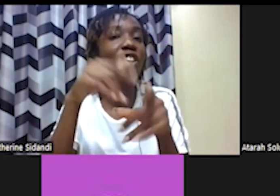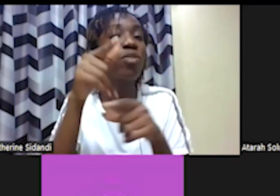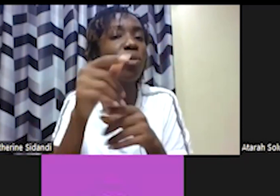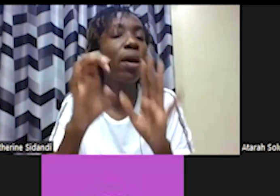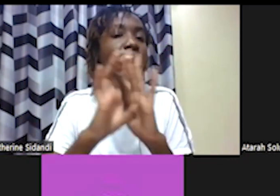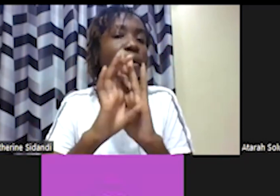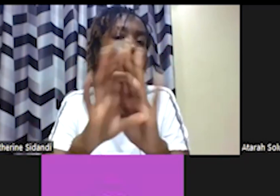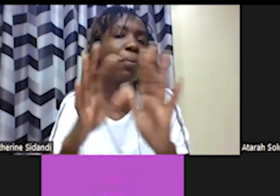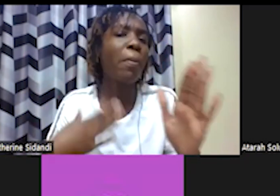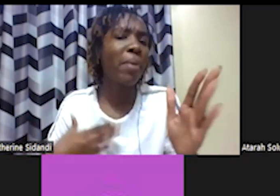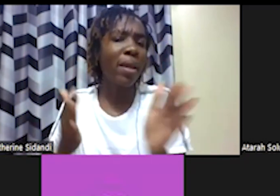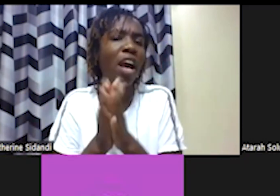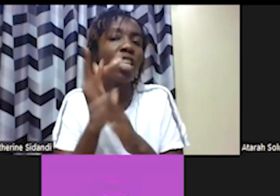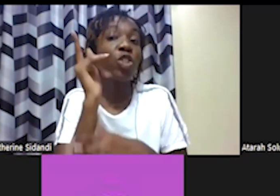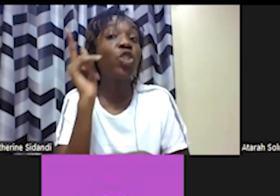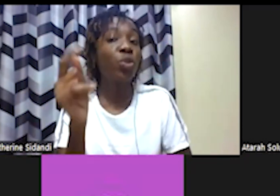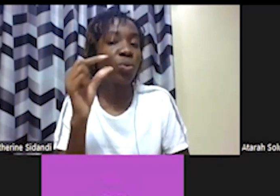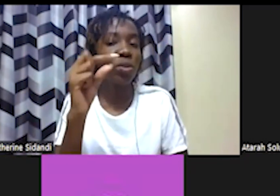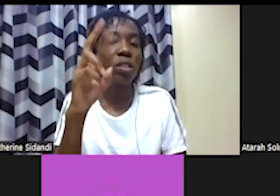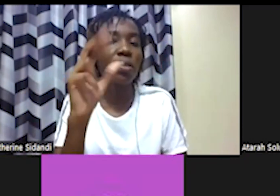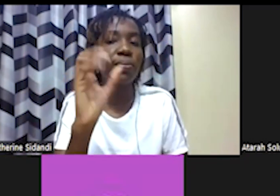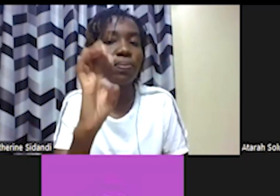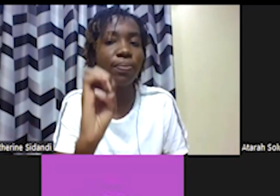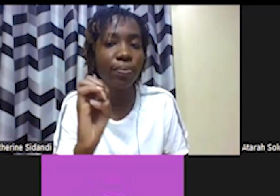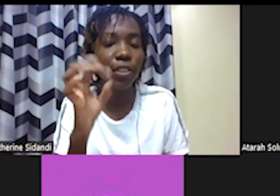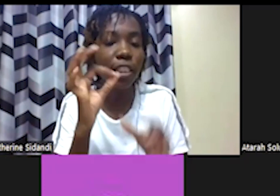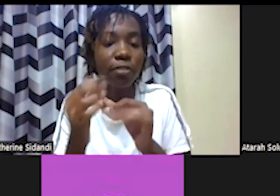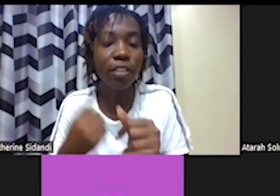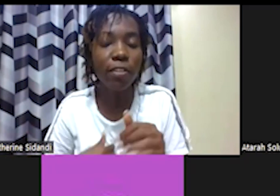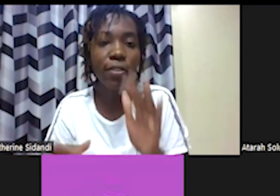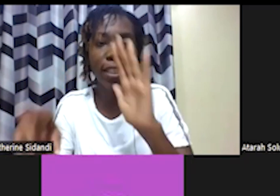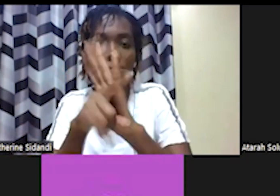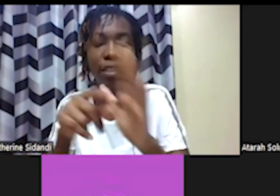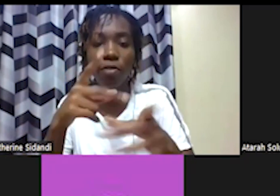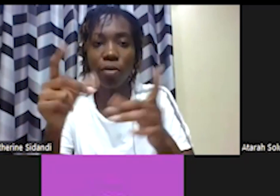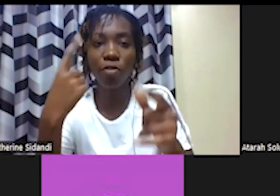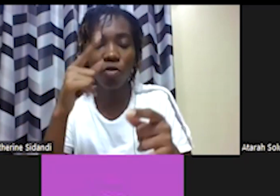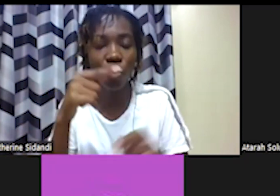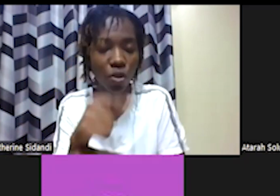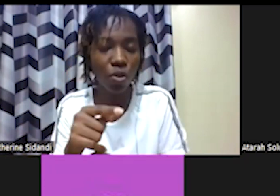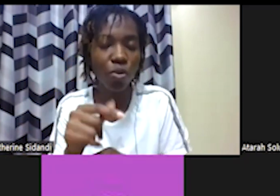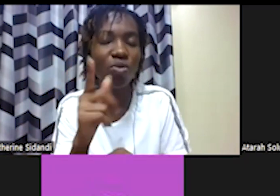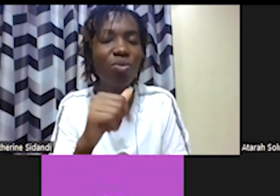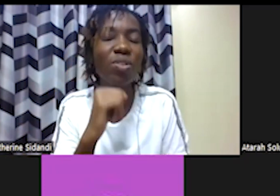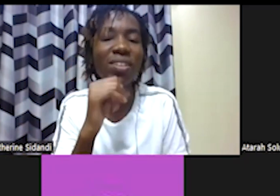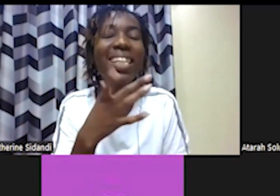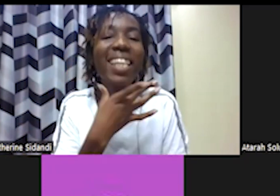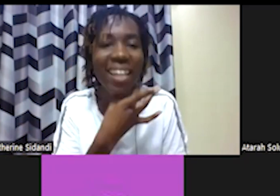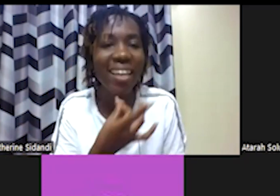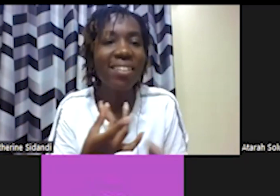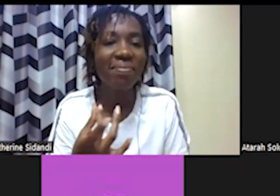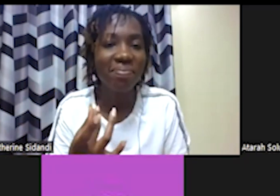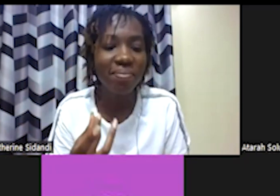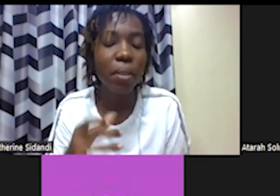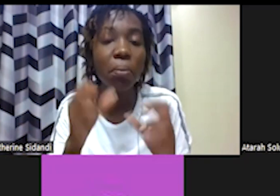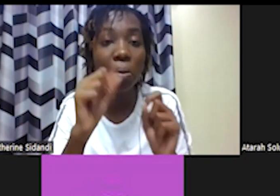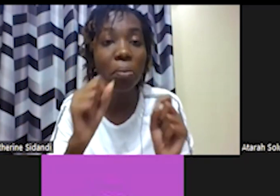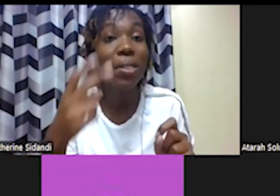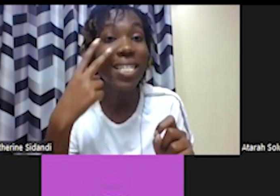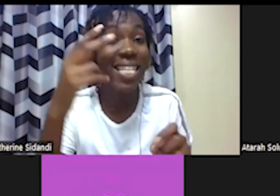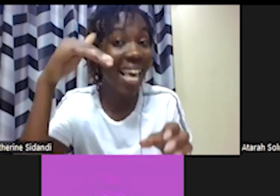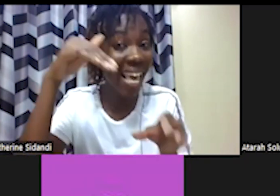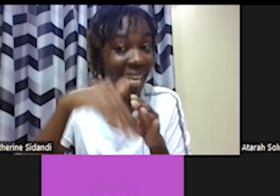and you, Grace. Now, if there is the negative part of you which you don't like, you will see it in